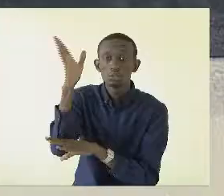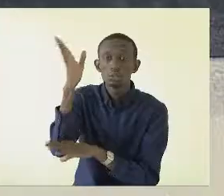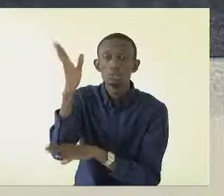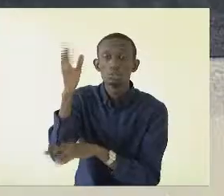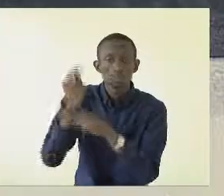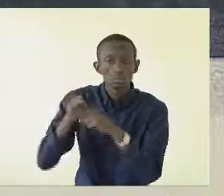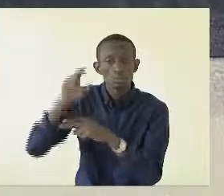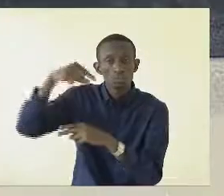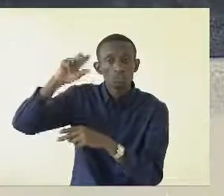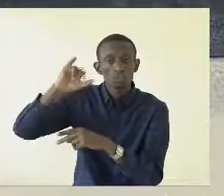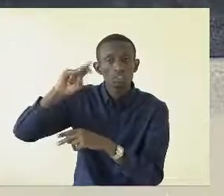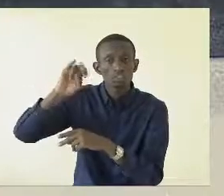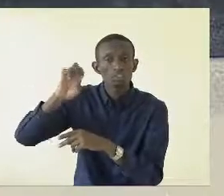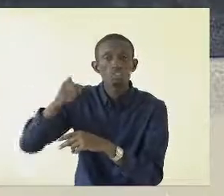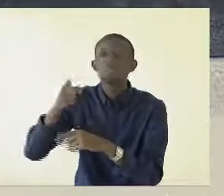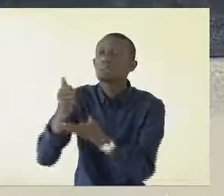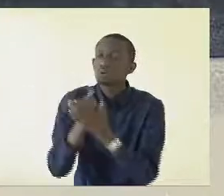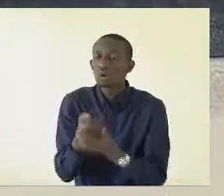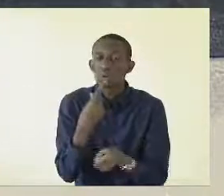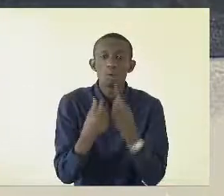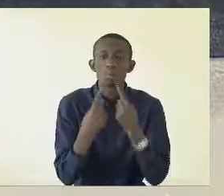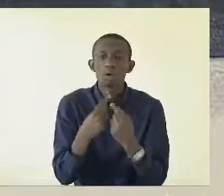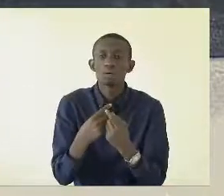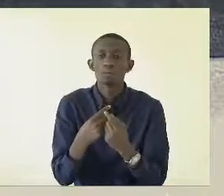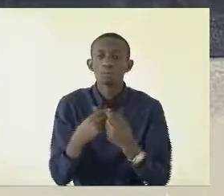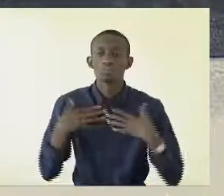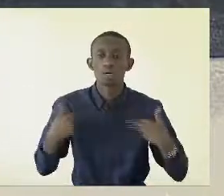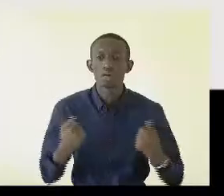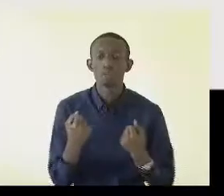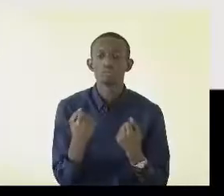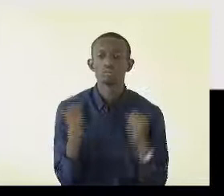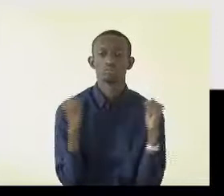malaria. Some plants, such as cotton, can be used for